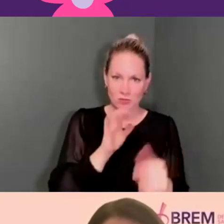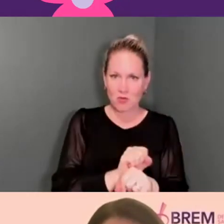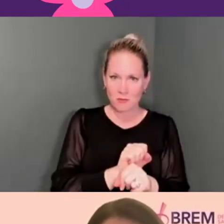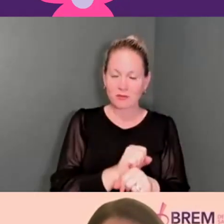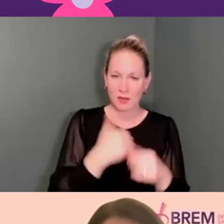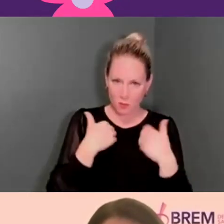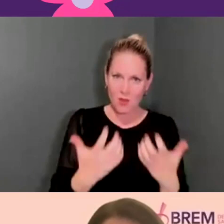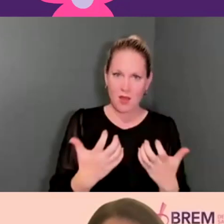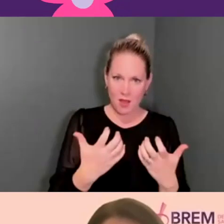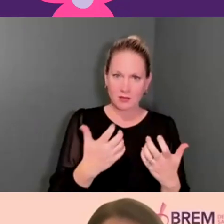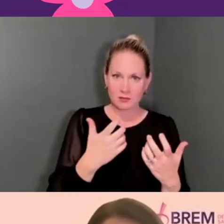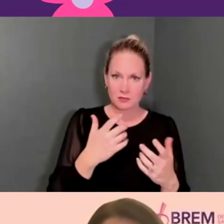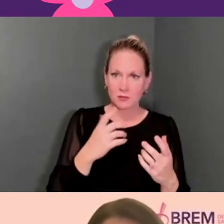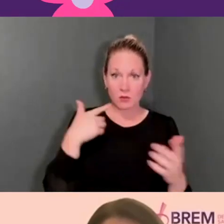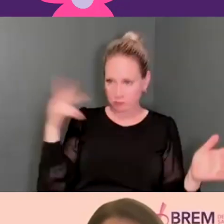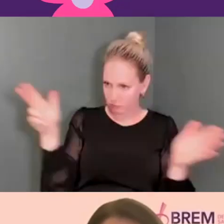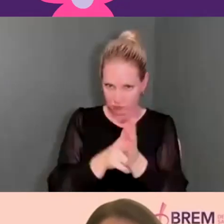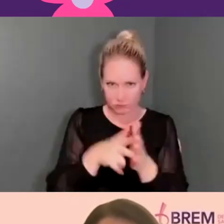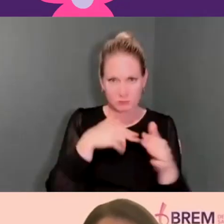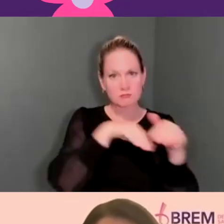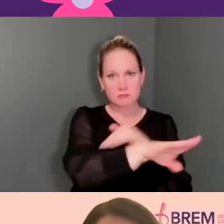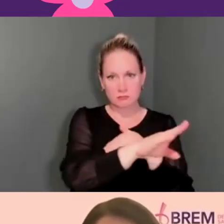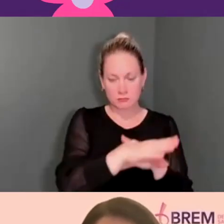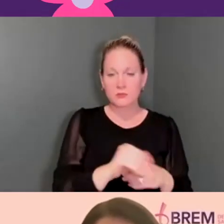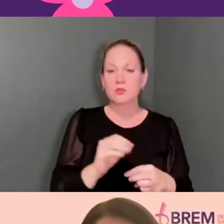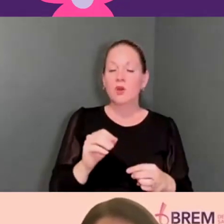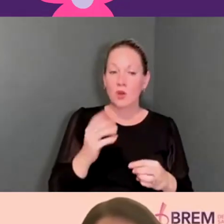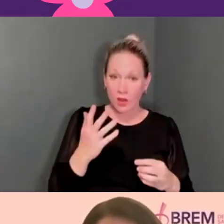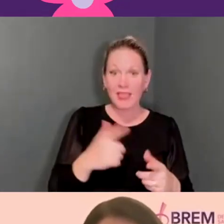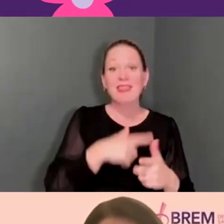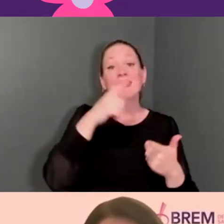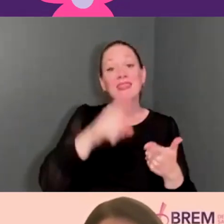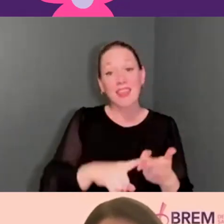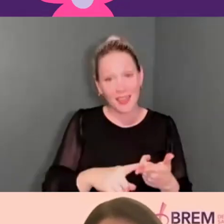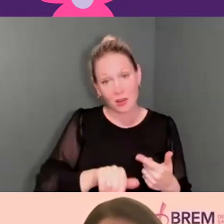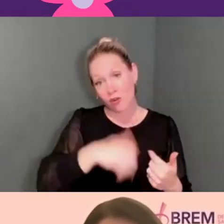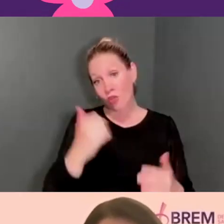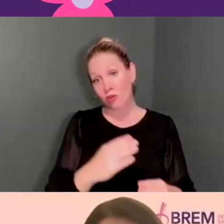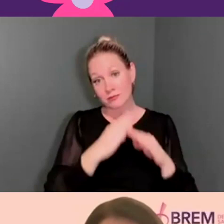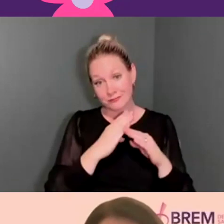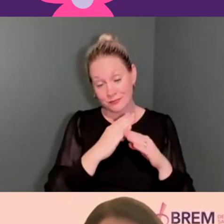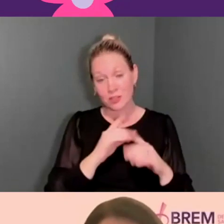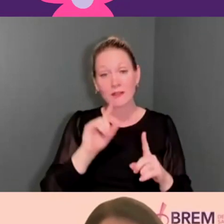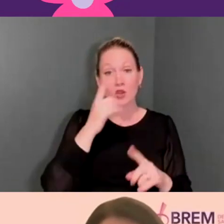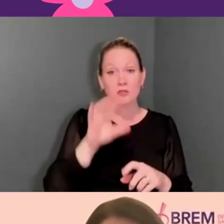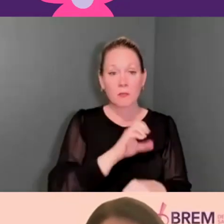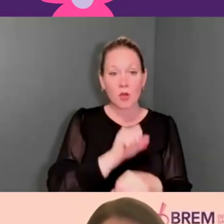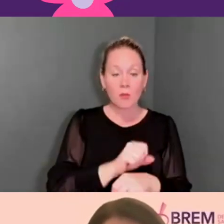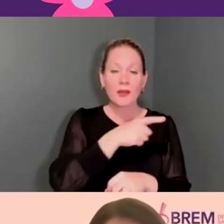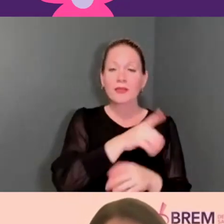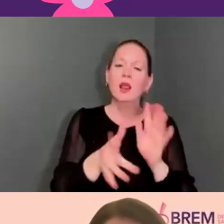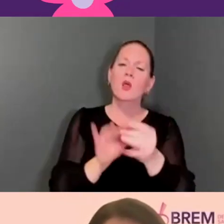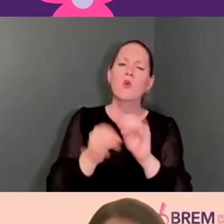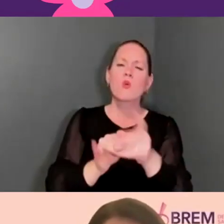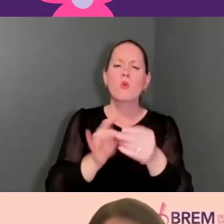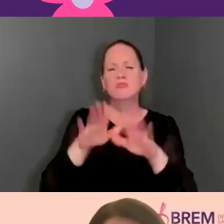seen when I get back on land." So I got over that hurdle, but then ran into the hurdle of, well, the first appointment, they just kind of palpated. They're like, "Oh,